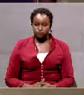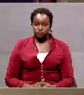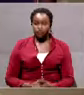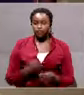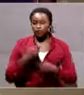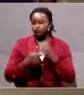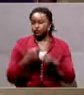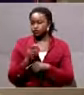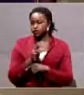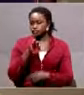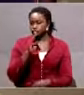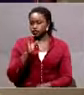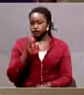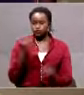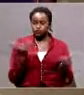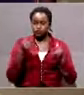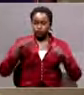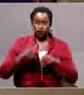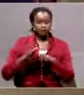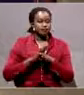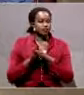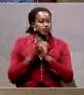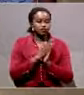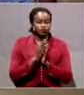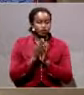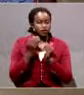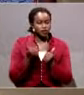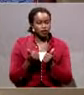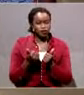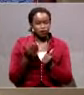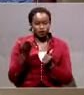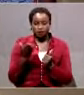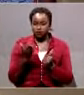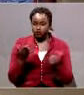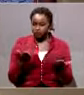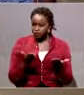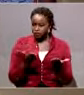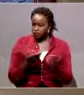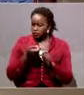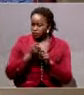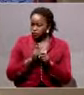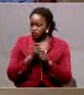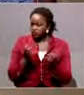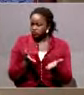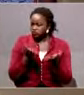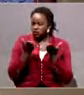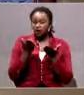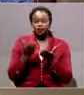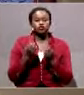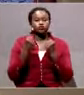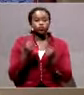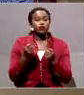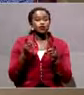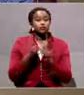You're still watching UBC News tonight. In our business stories, the testing of genetically modified potatoes for resistance against lead blight